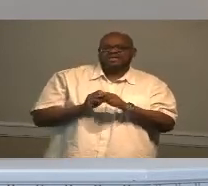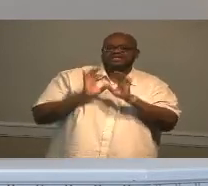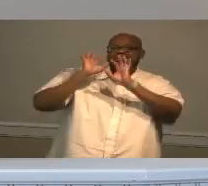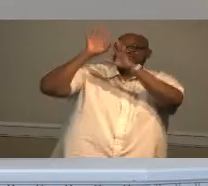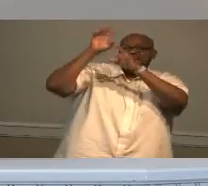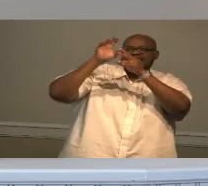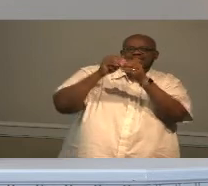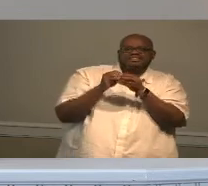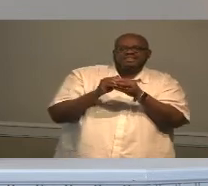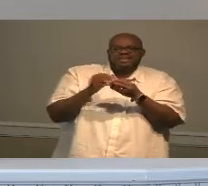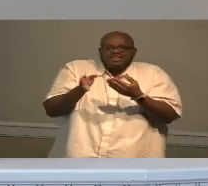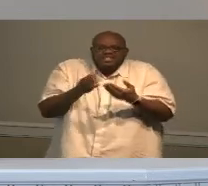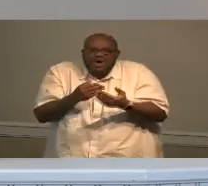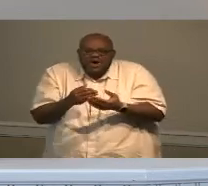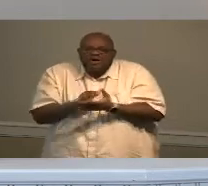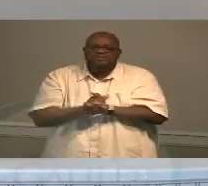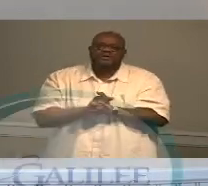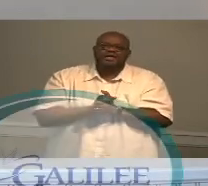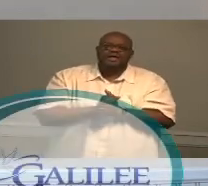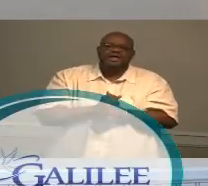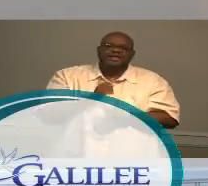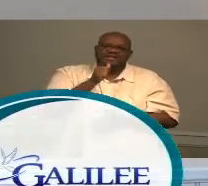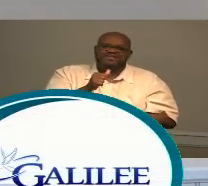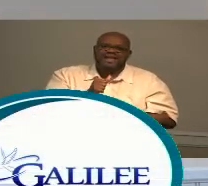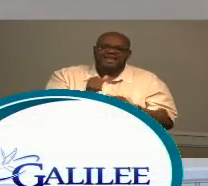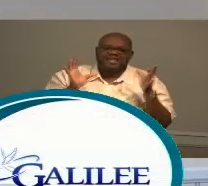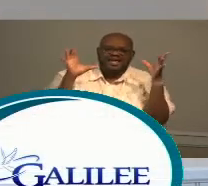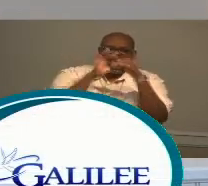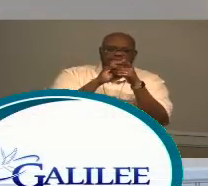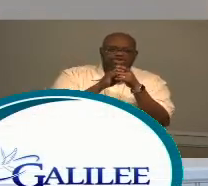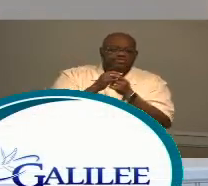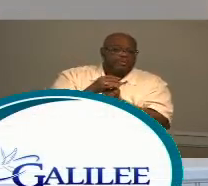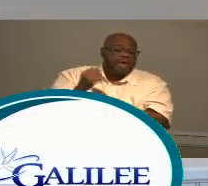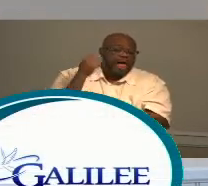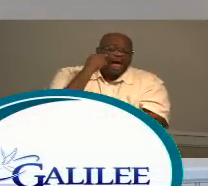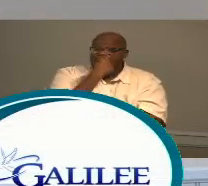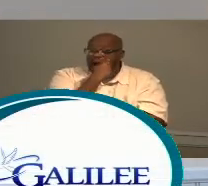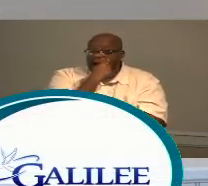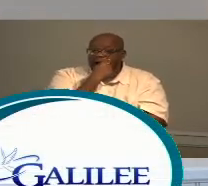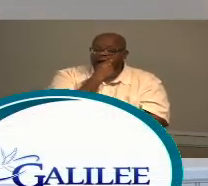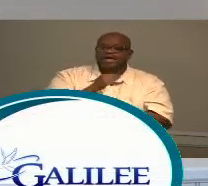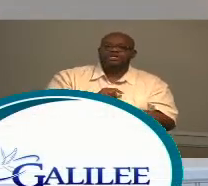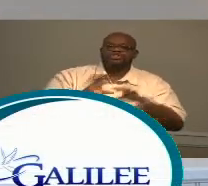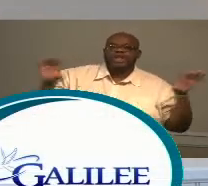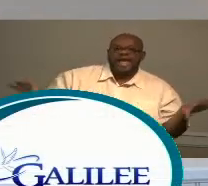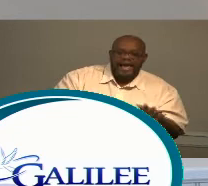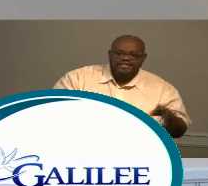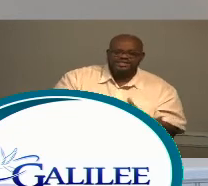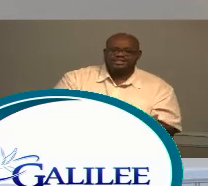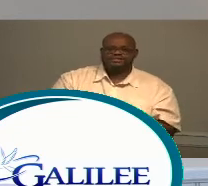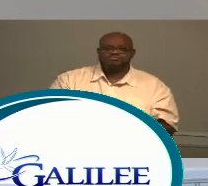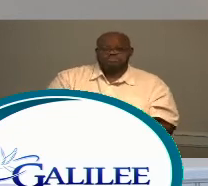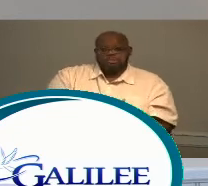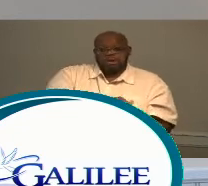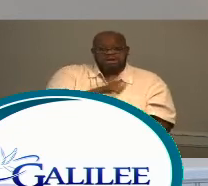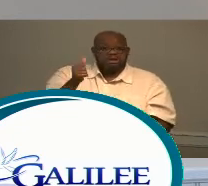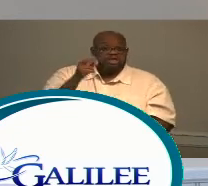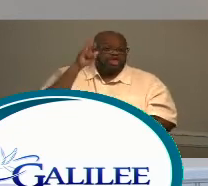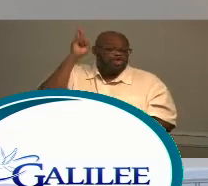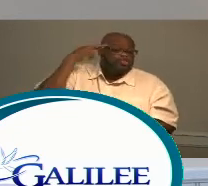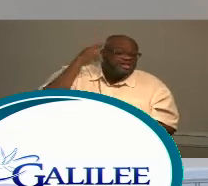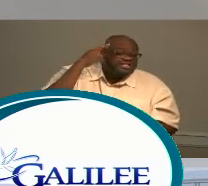There was not a correlation from the eye to the action. You get what I'm saying? Another reason that shots are missed in